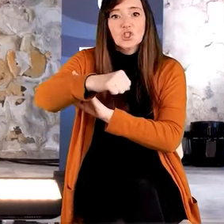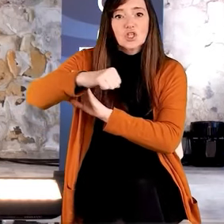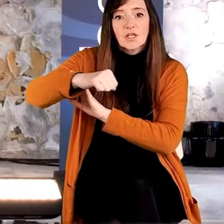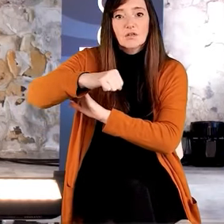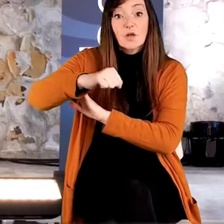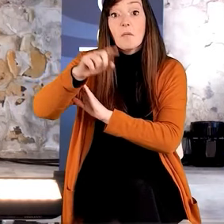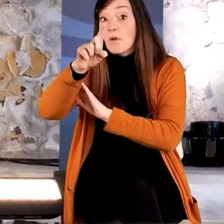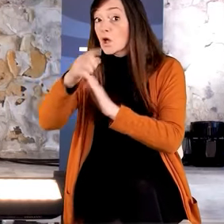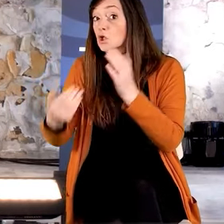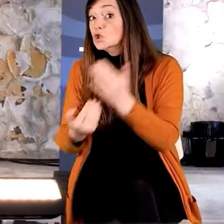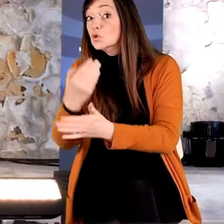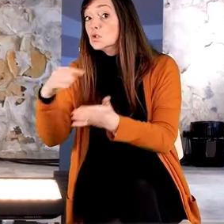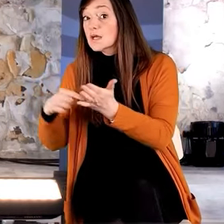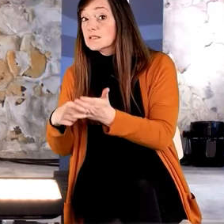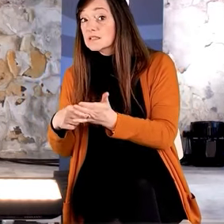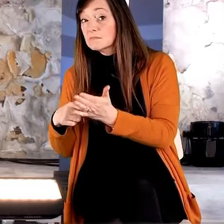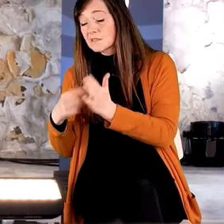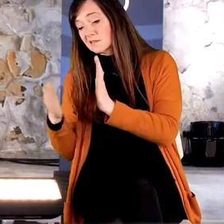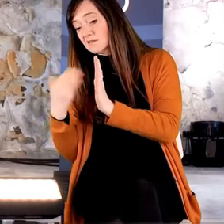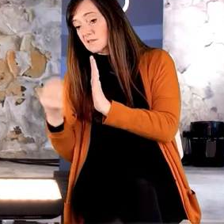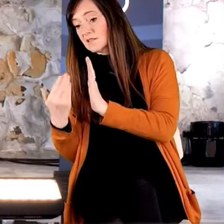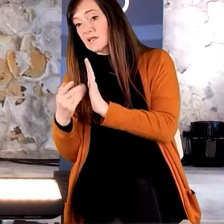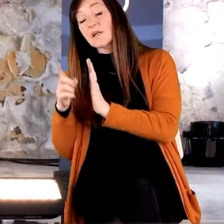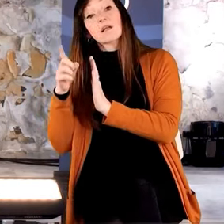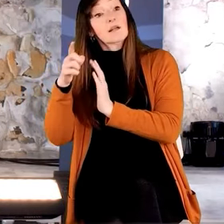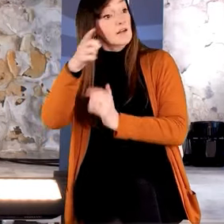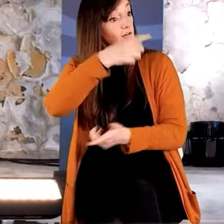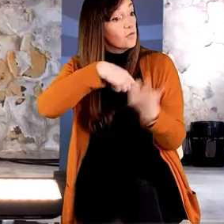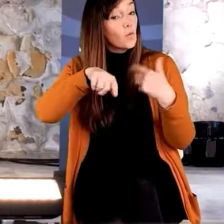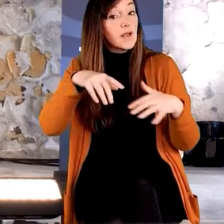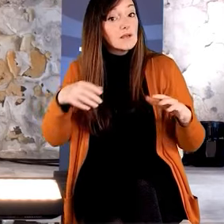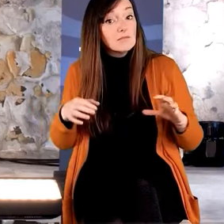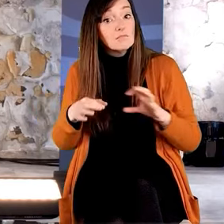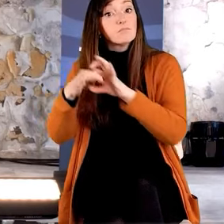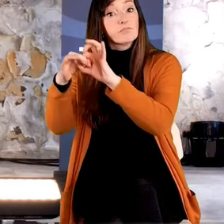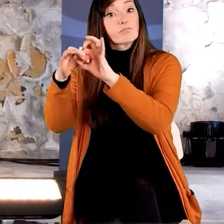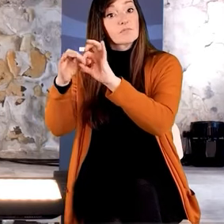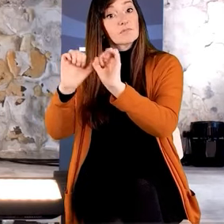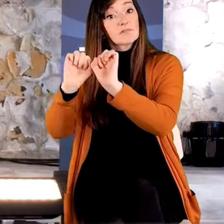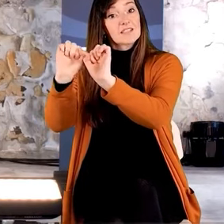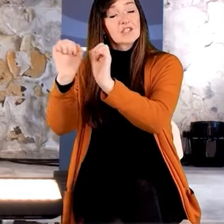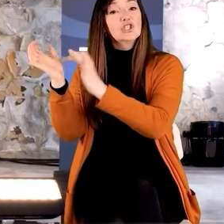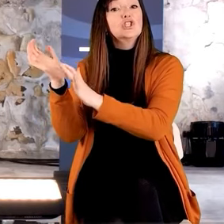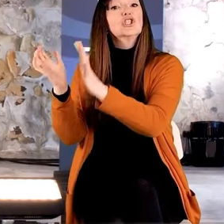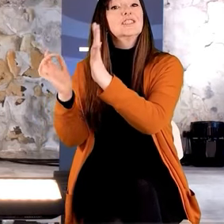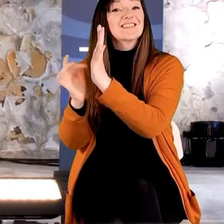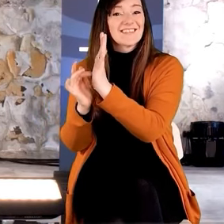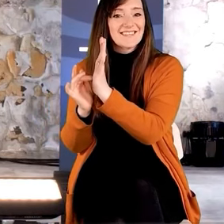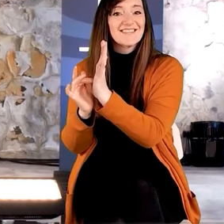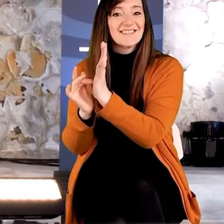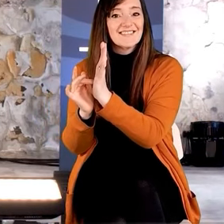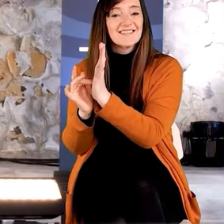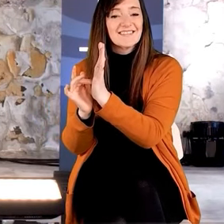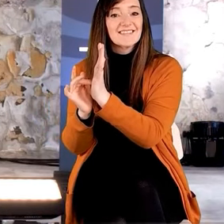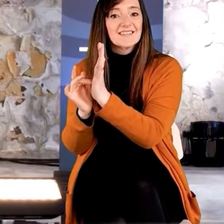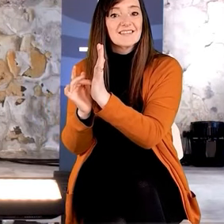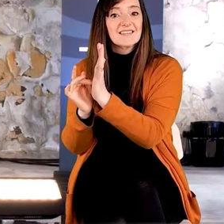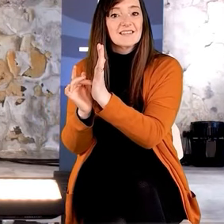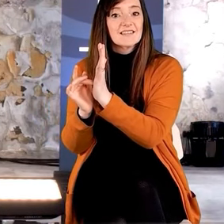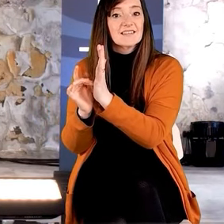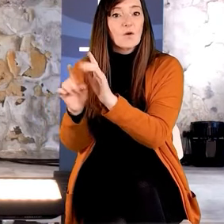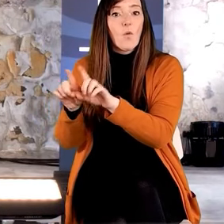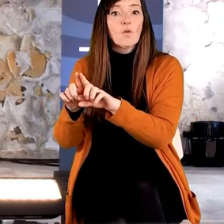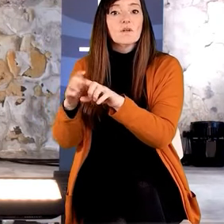shield. And yet the New Testament says that if we belong to Jesus, you get this in the great Keswick Convention verses